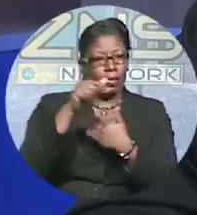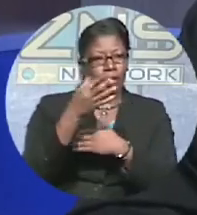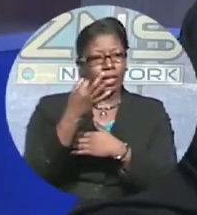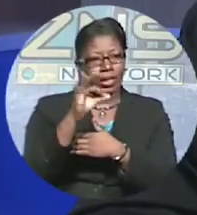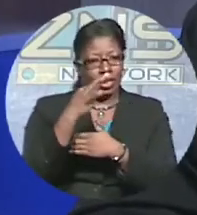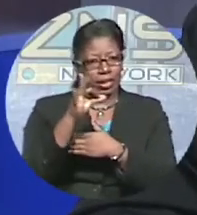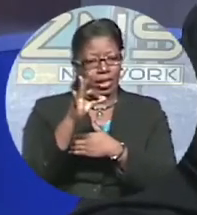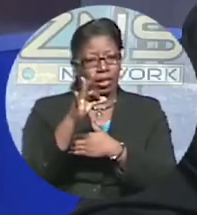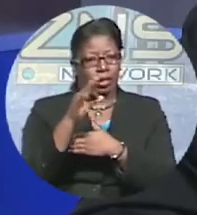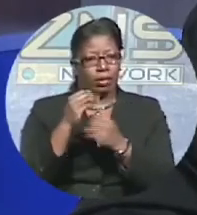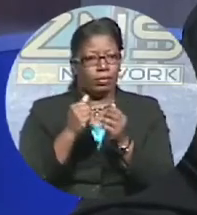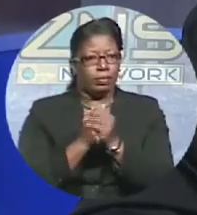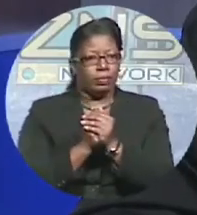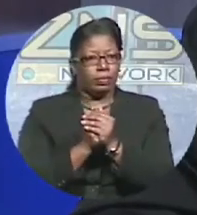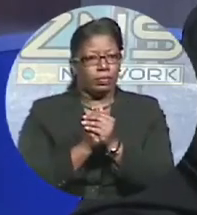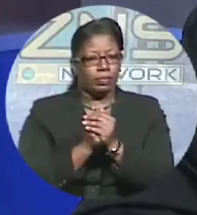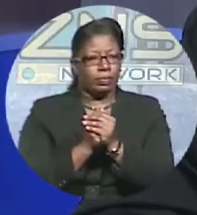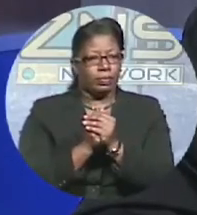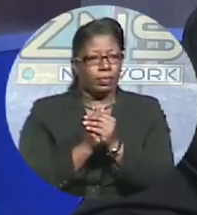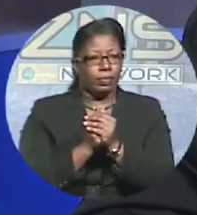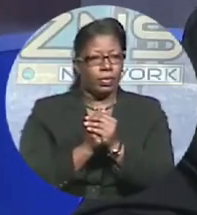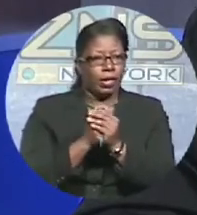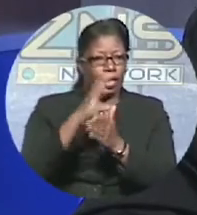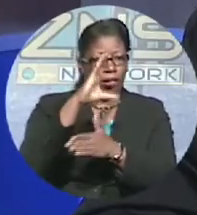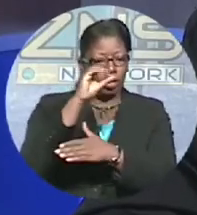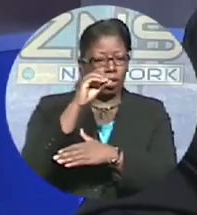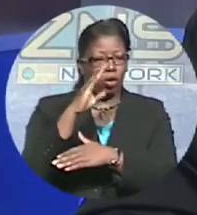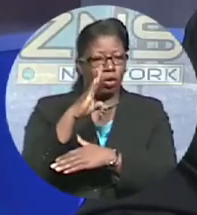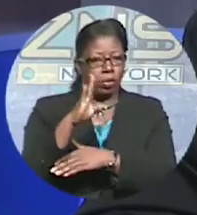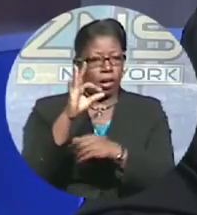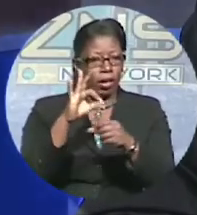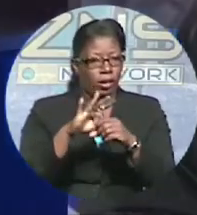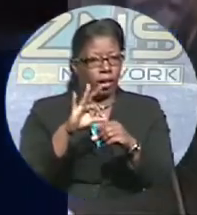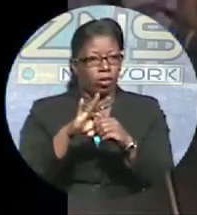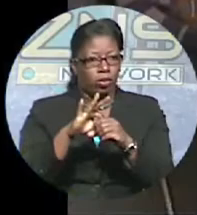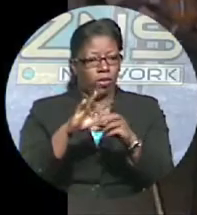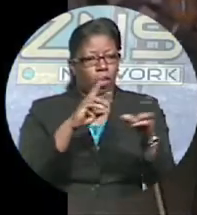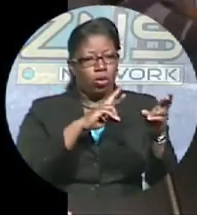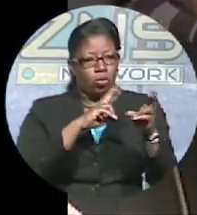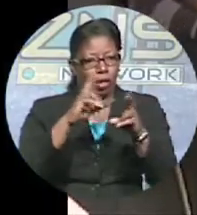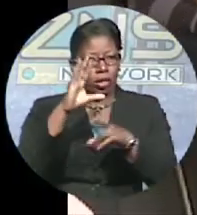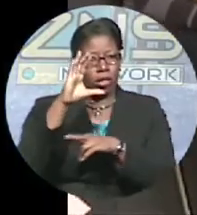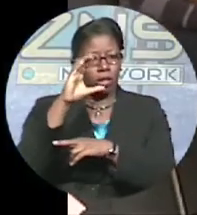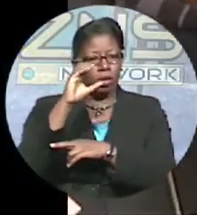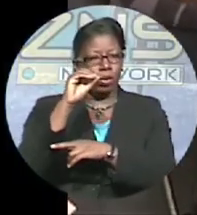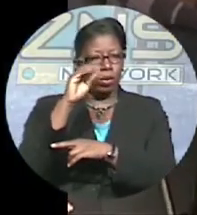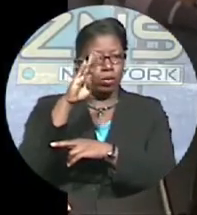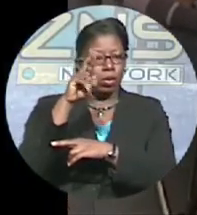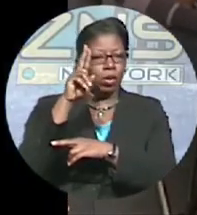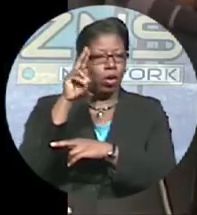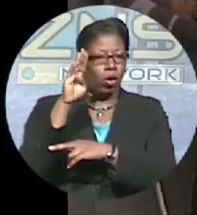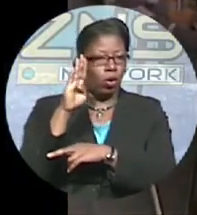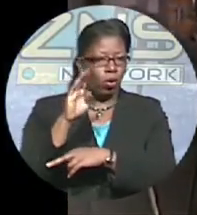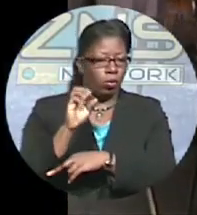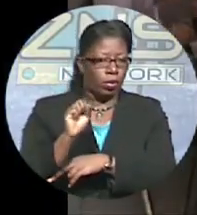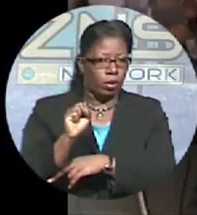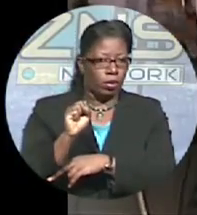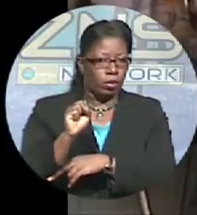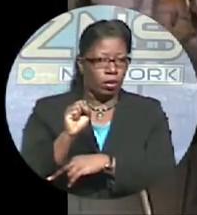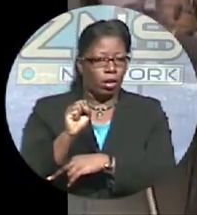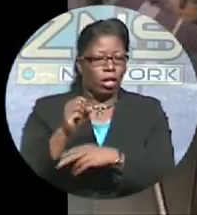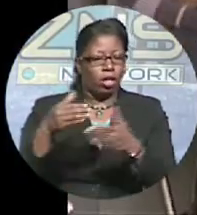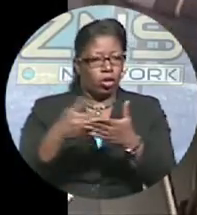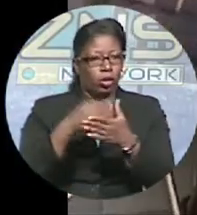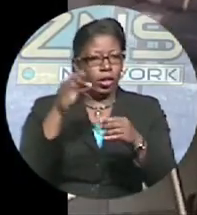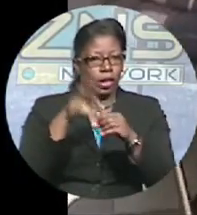Election fever is definitely in the air. The College of the Bahamas Union of Students, or C.O.B.U.S, began its elections of new officers today on the school's ground.